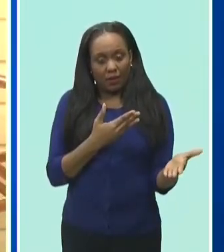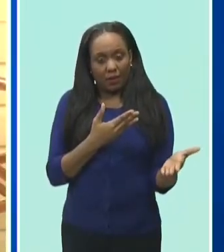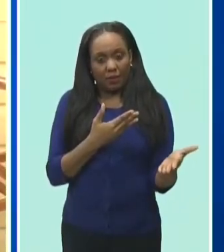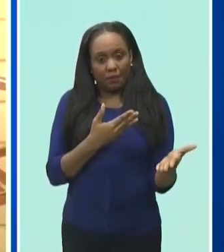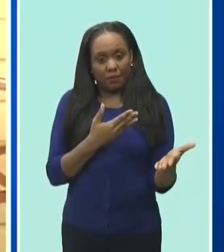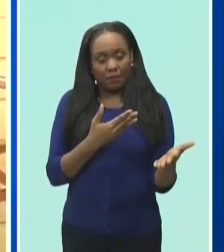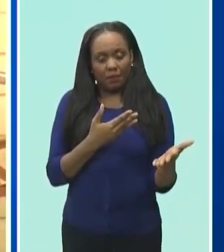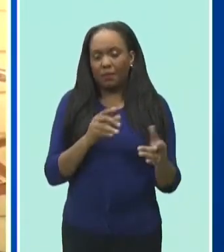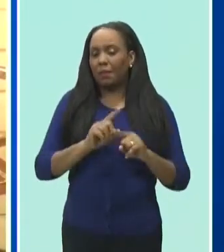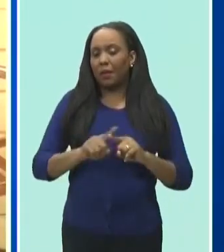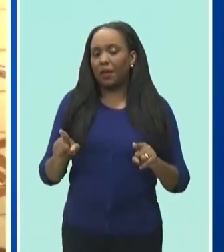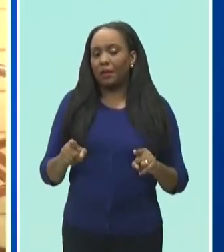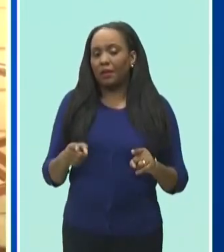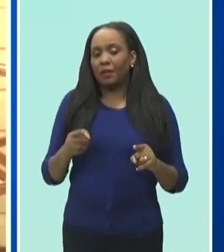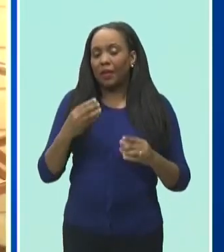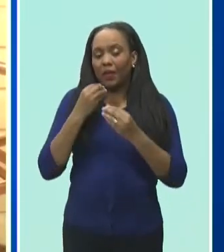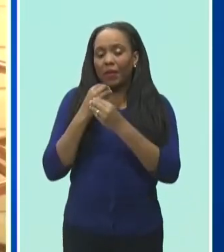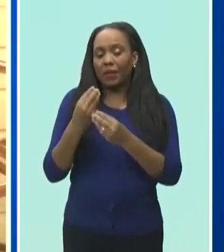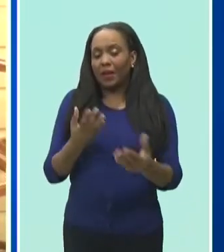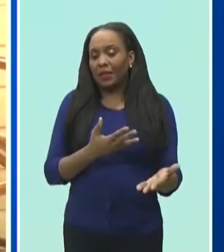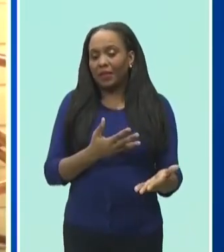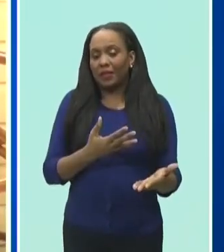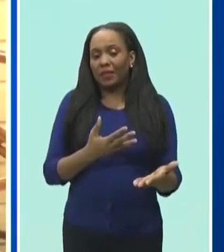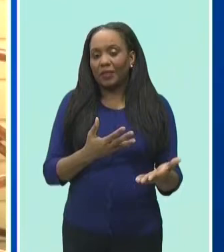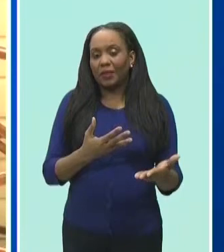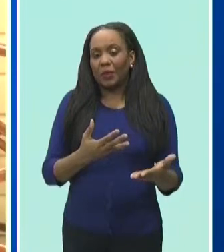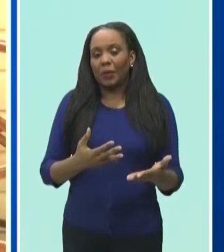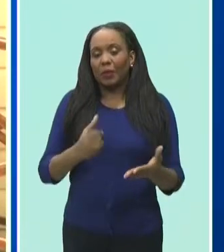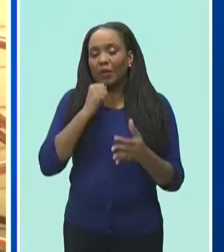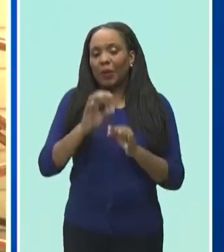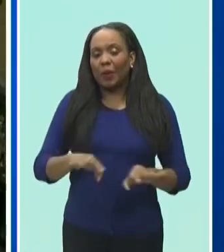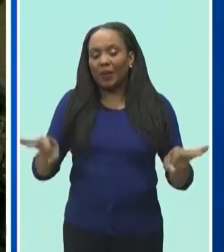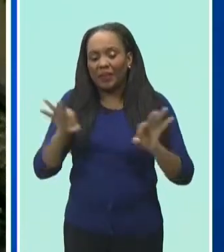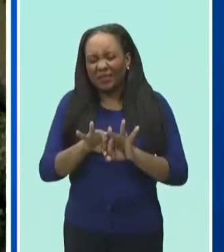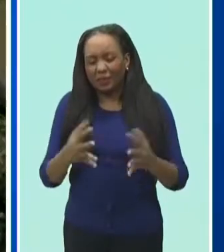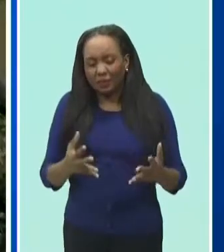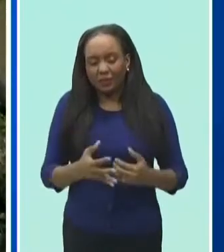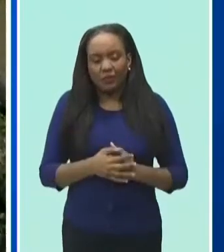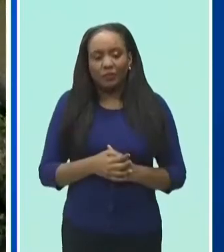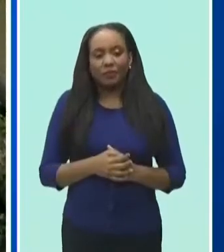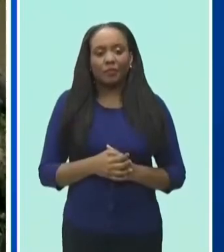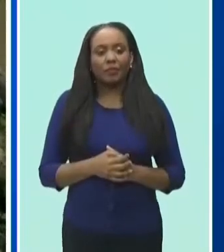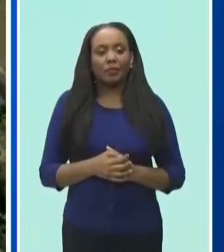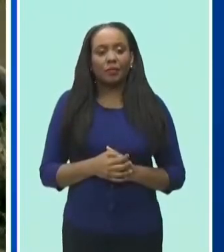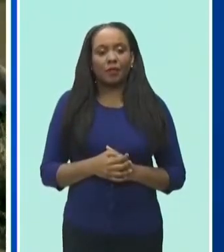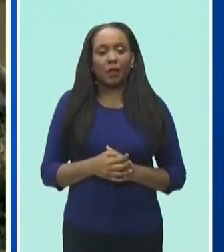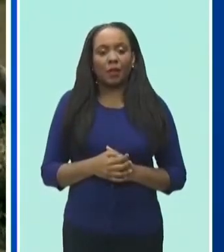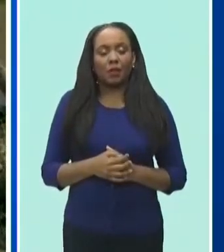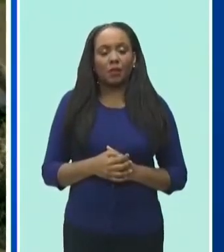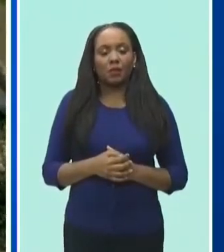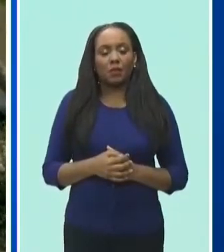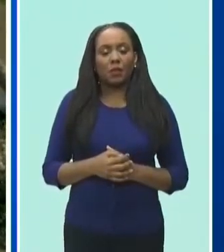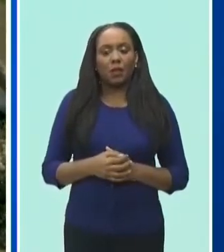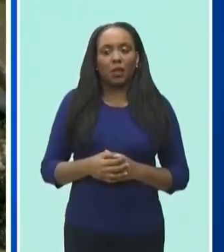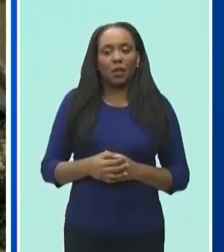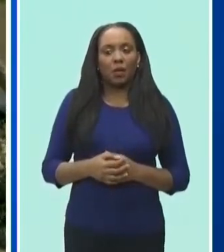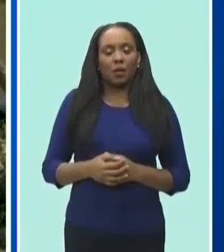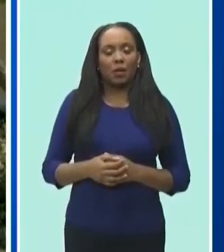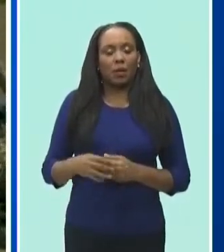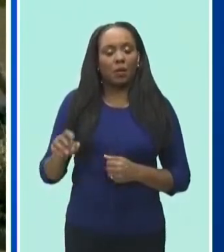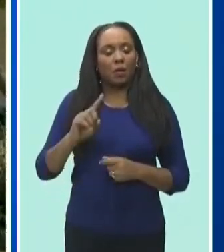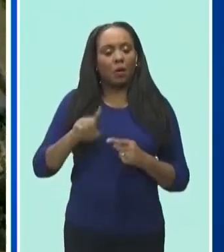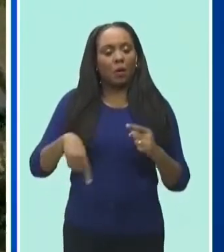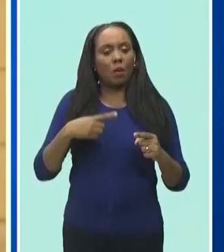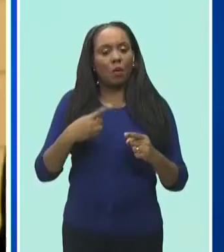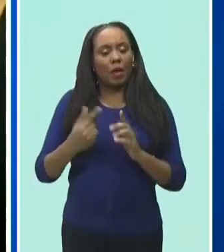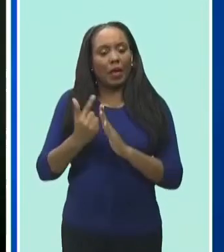out, and that they, quote, was going to go for him but did not bother. During his cross-examination of Major Brown,